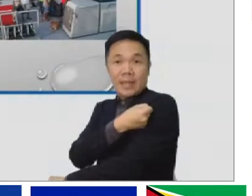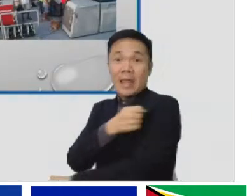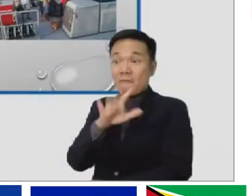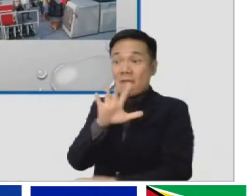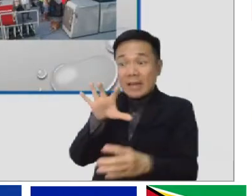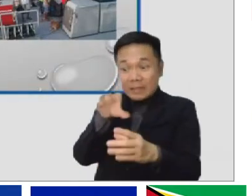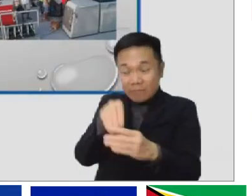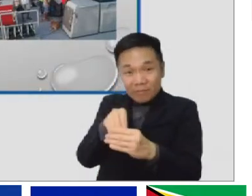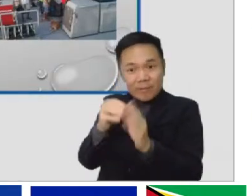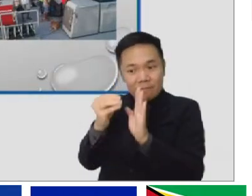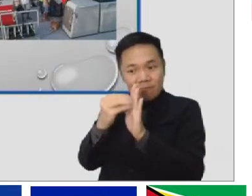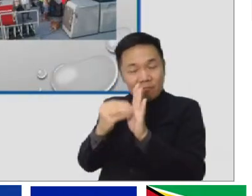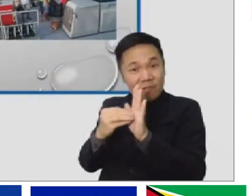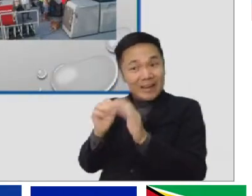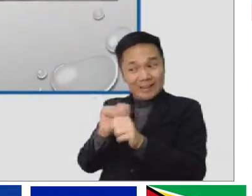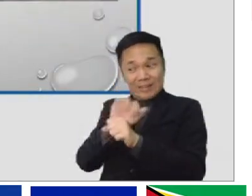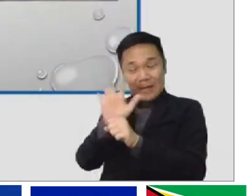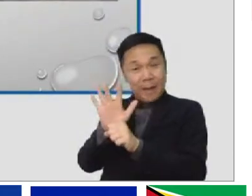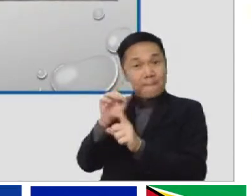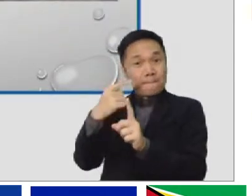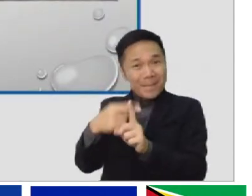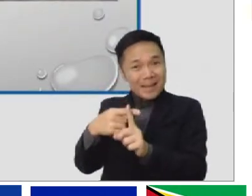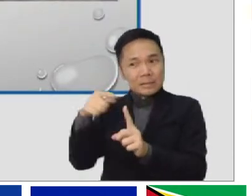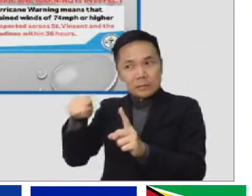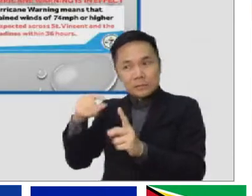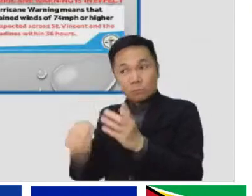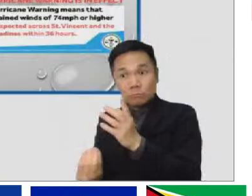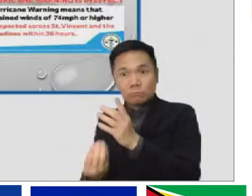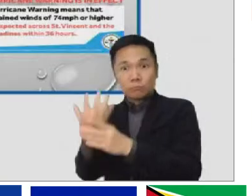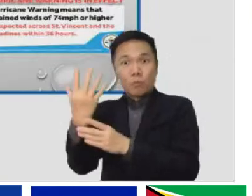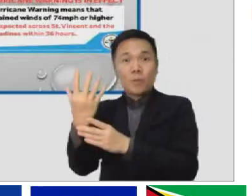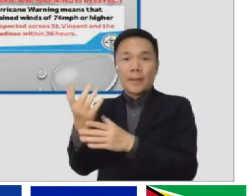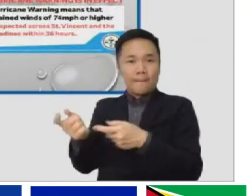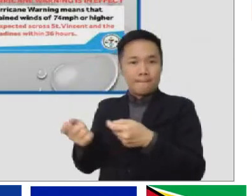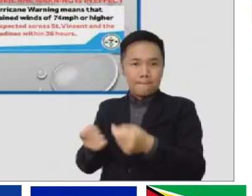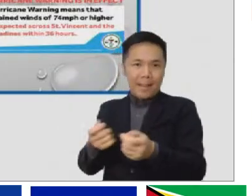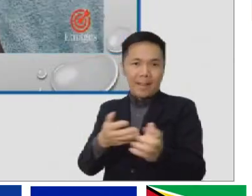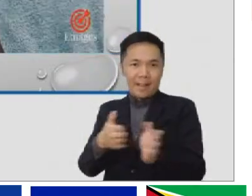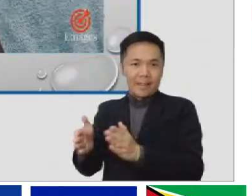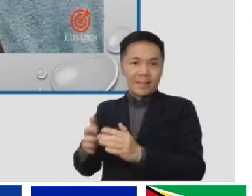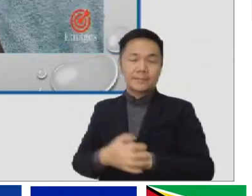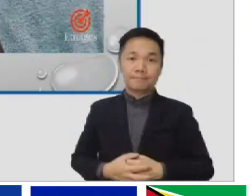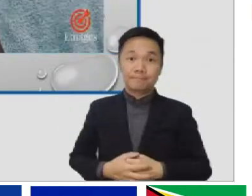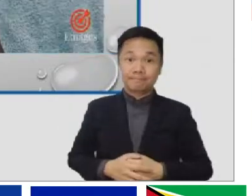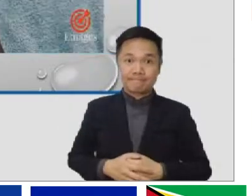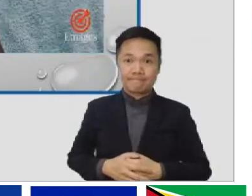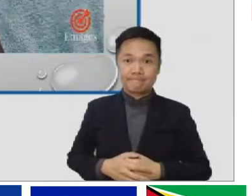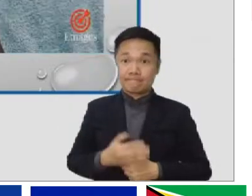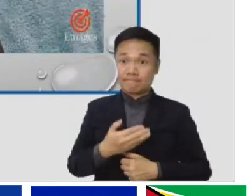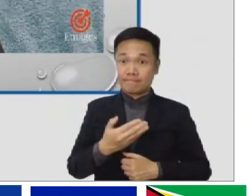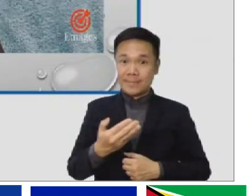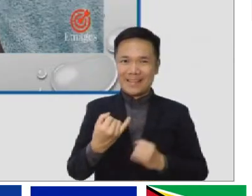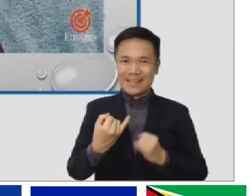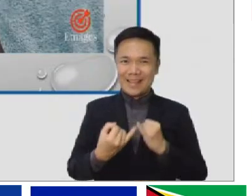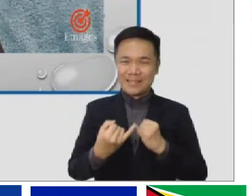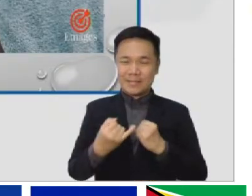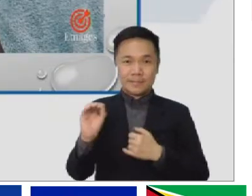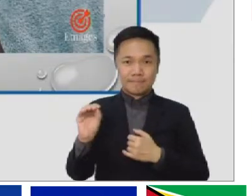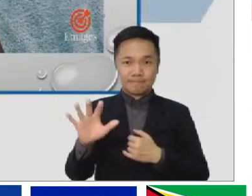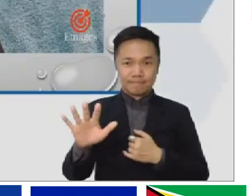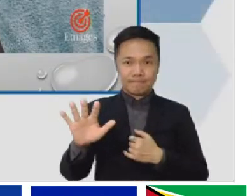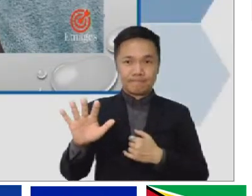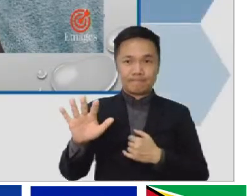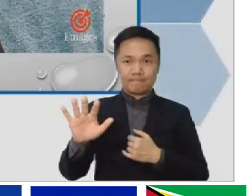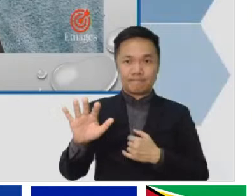response plan. Next slide, and next slide. Let's go to the end. We have learned through